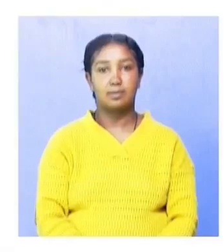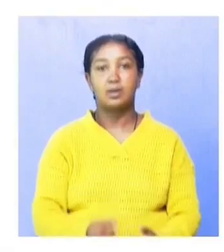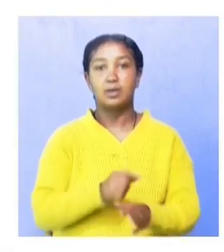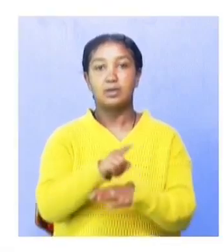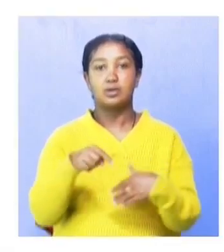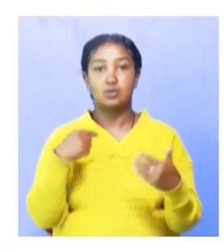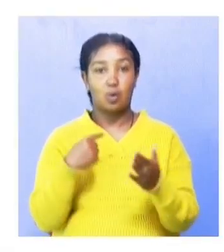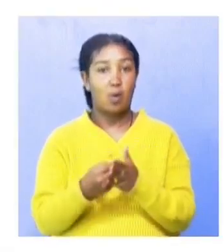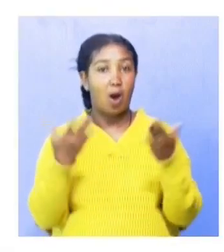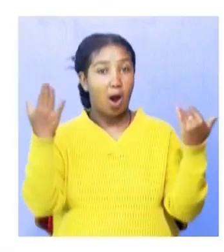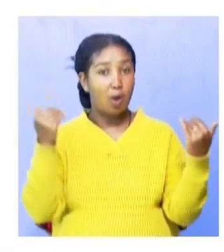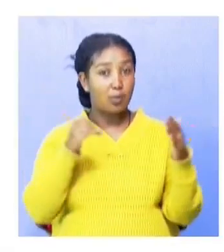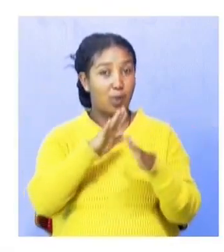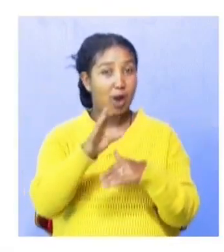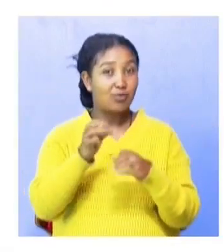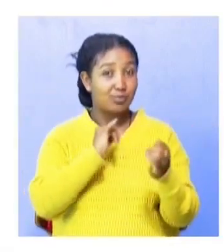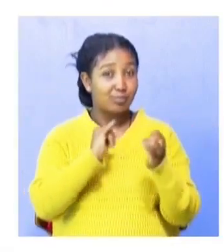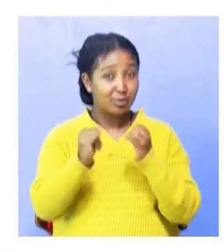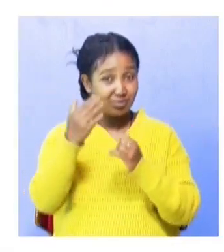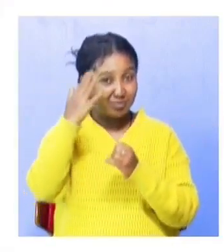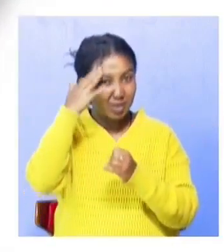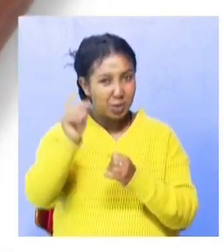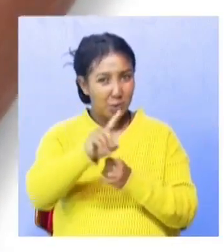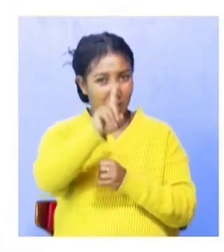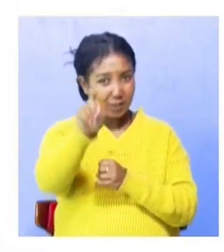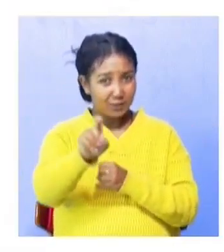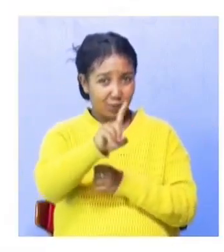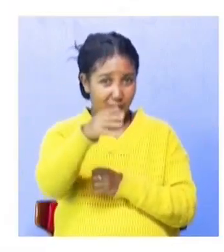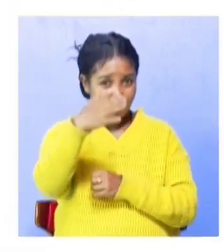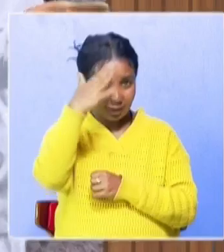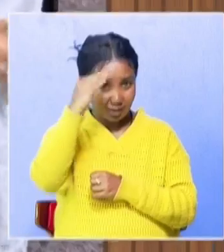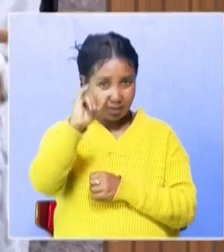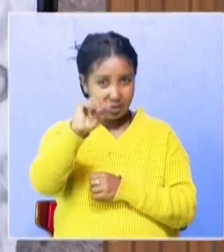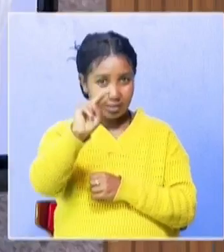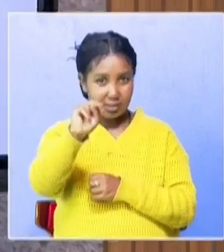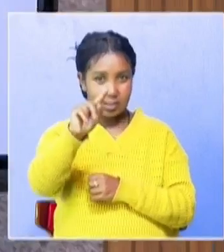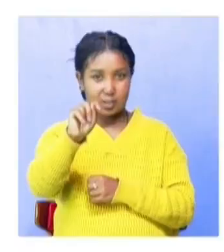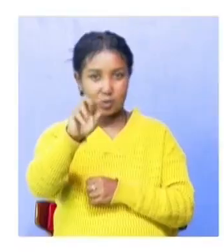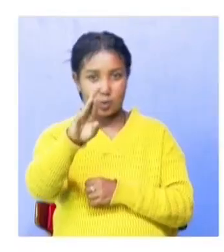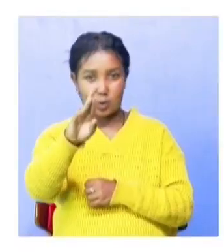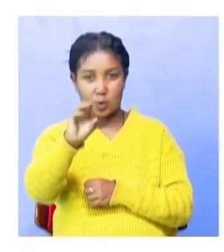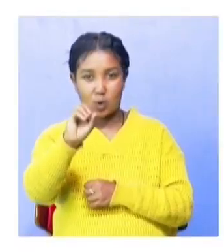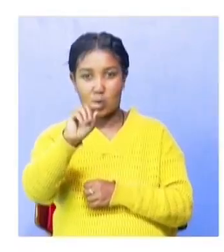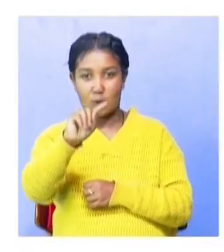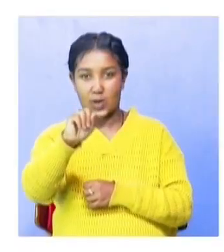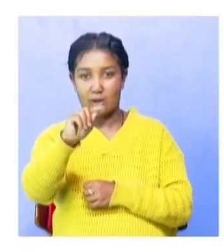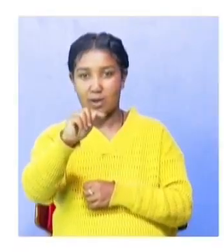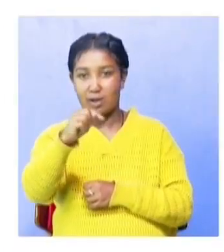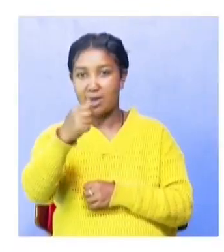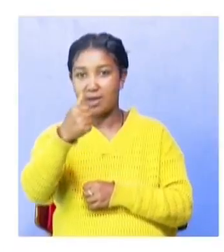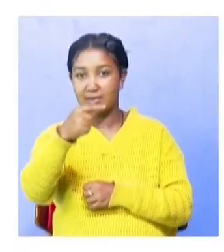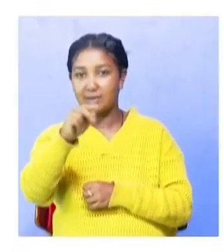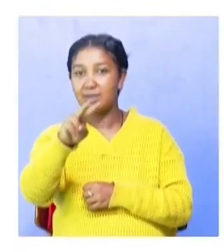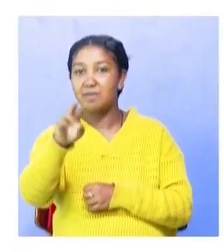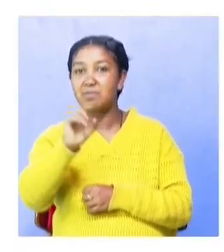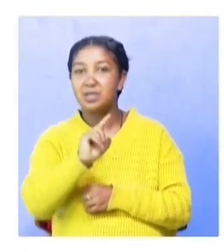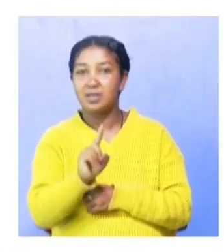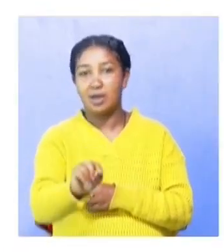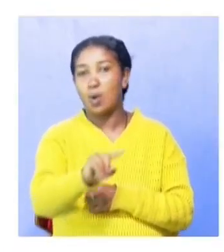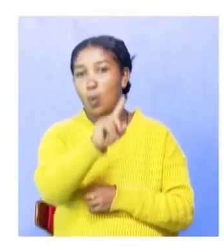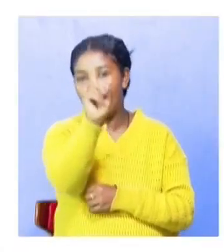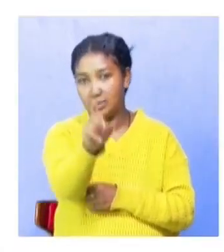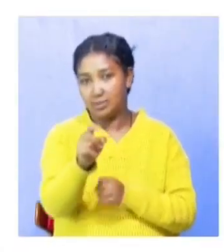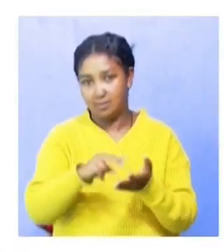So I hope you have some information about interrogative. Interrogative means, in other ways here, I mean that question.